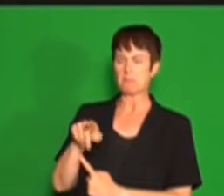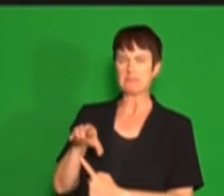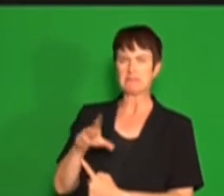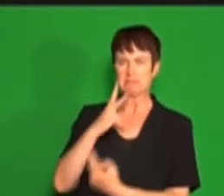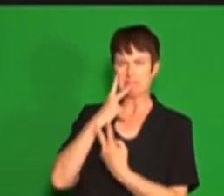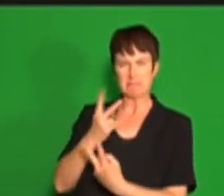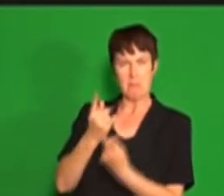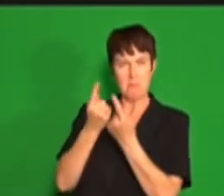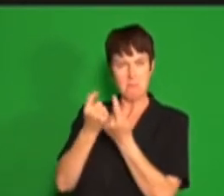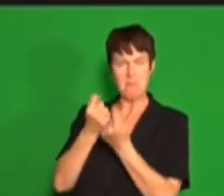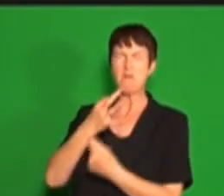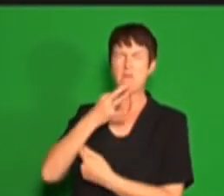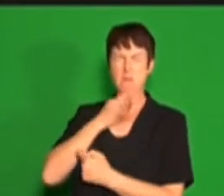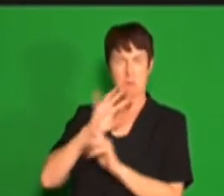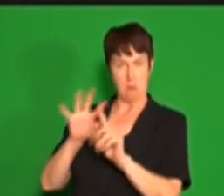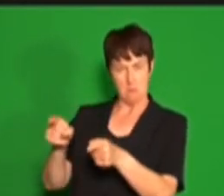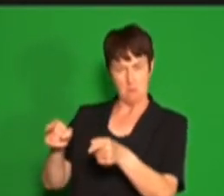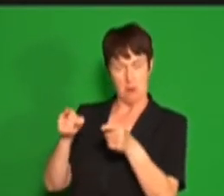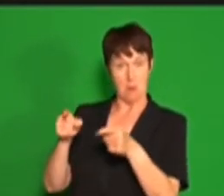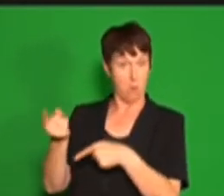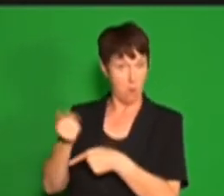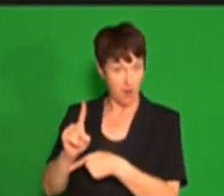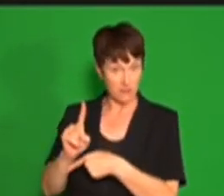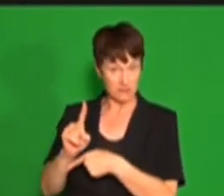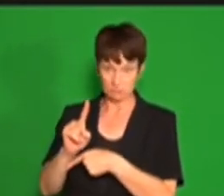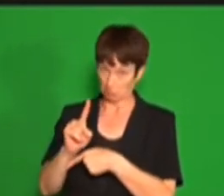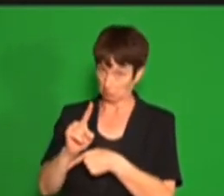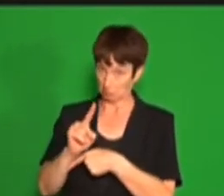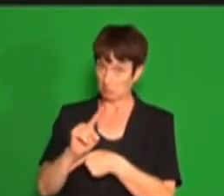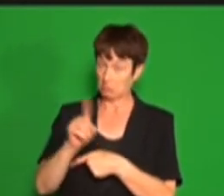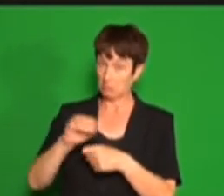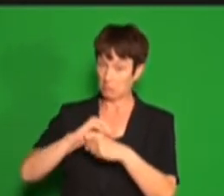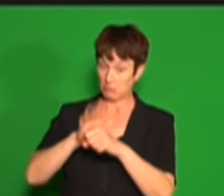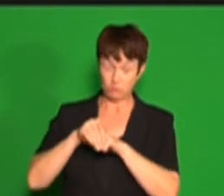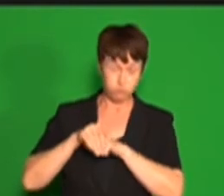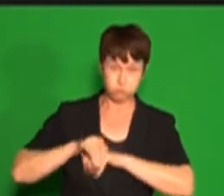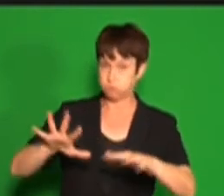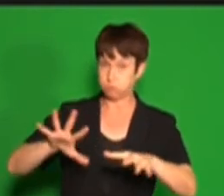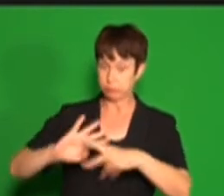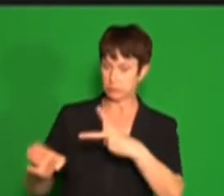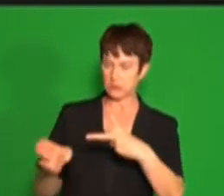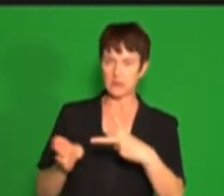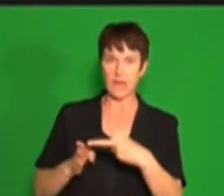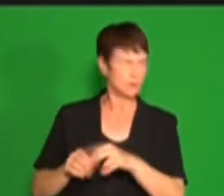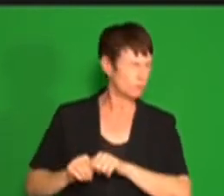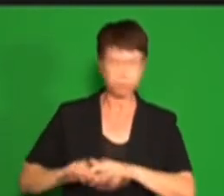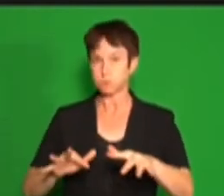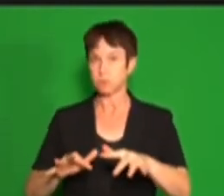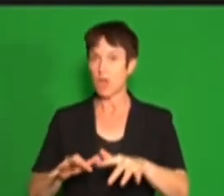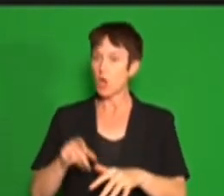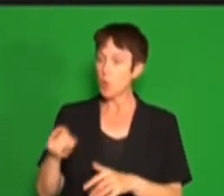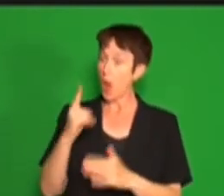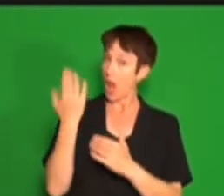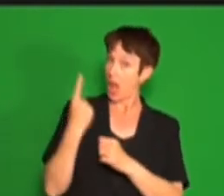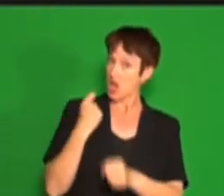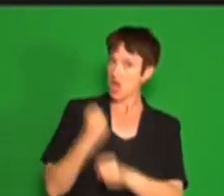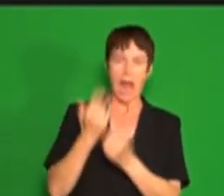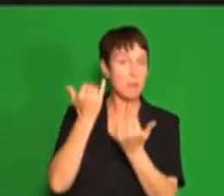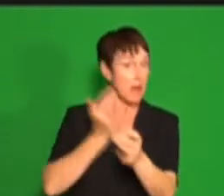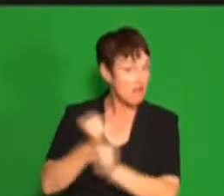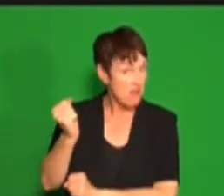the risks of the second wave of COVID infections materialized much faster than you anticipated last year? Has South Africa's